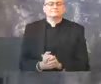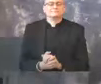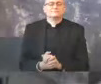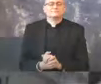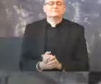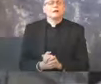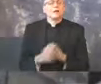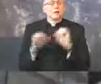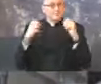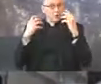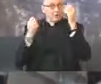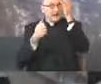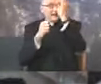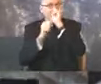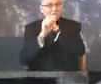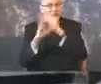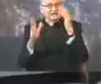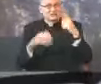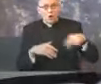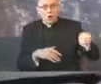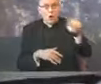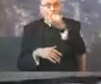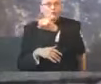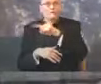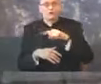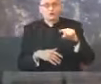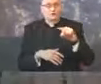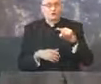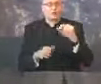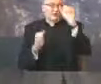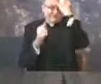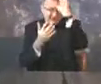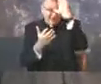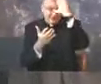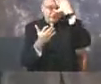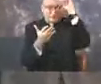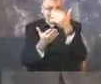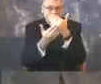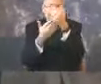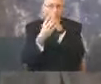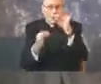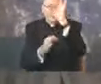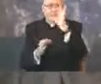May Almighty God bless all of you, the Father and the Son